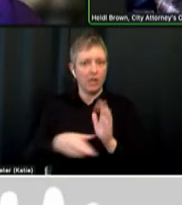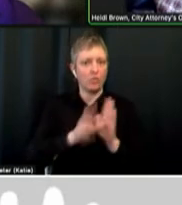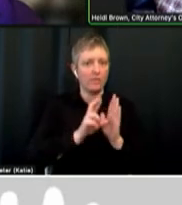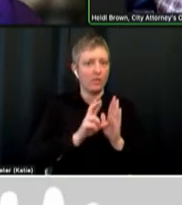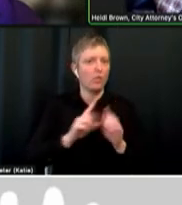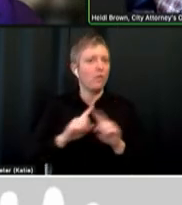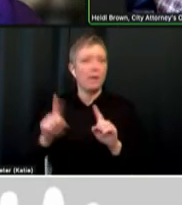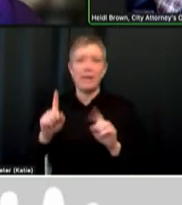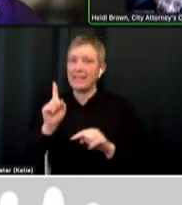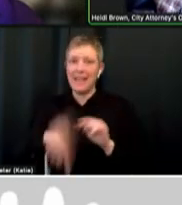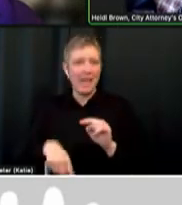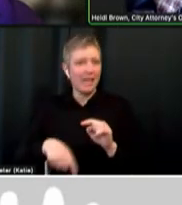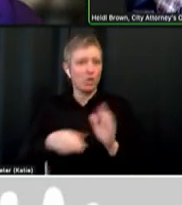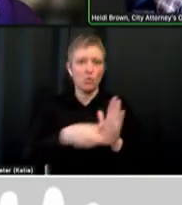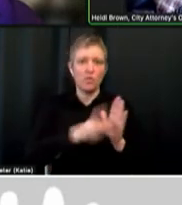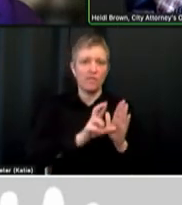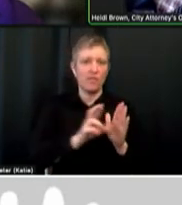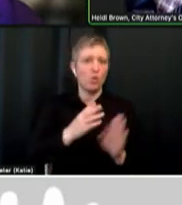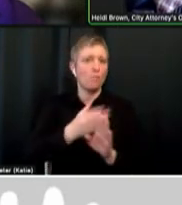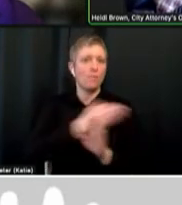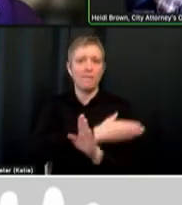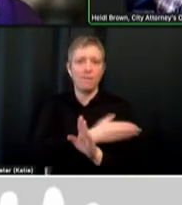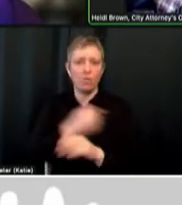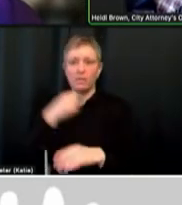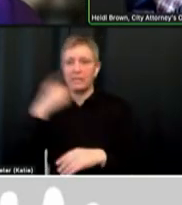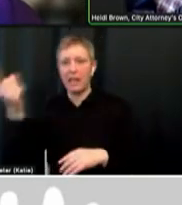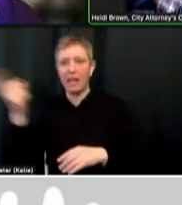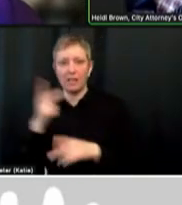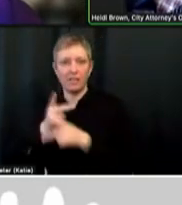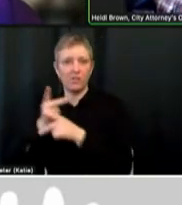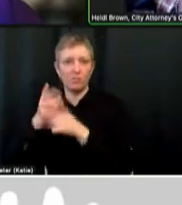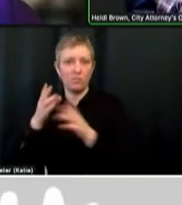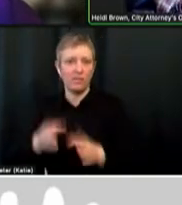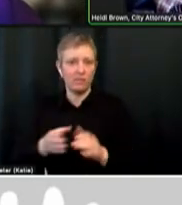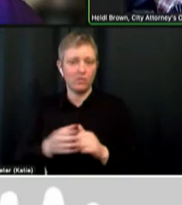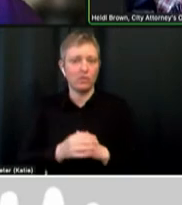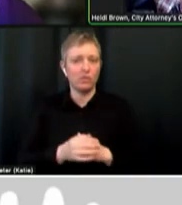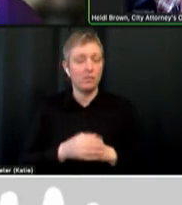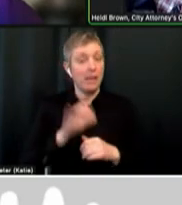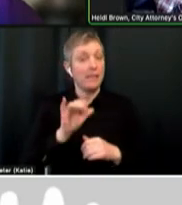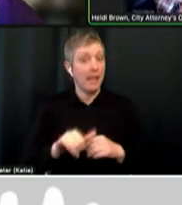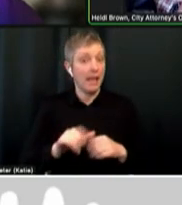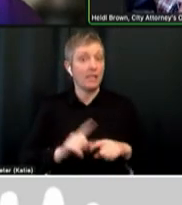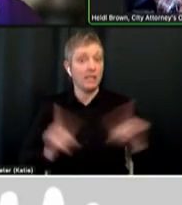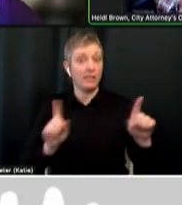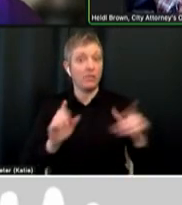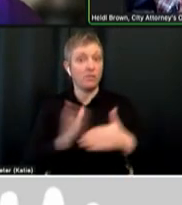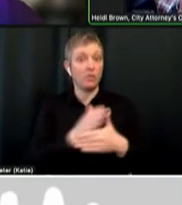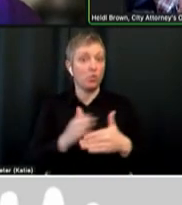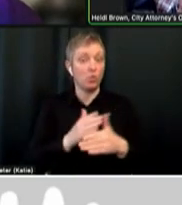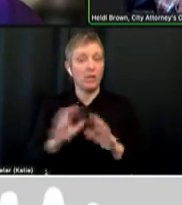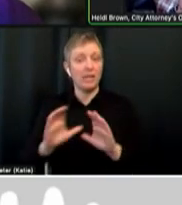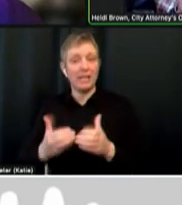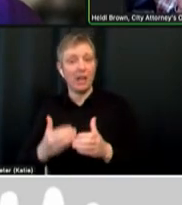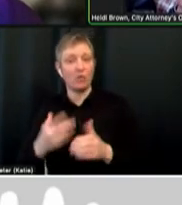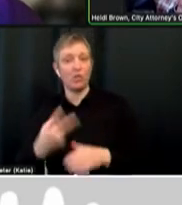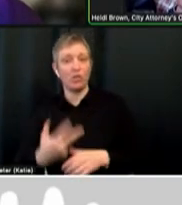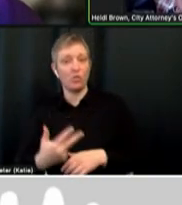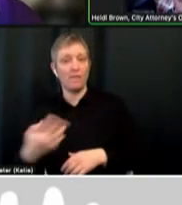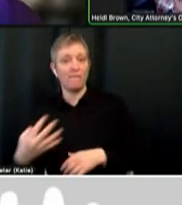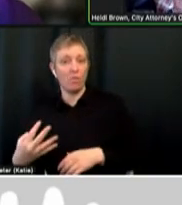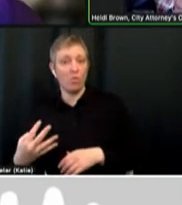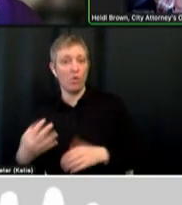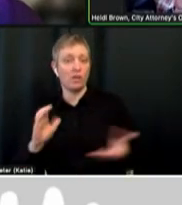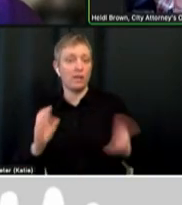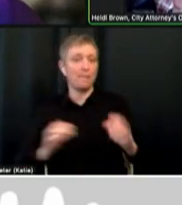that, the difference between that on category 3 and 4 versus category 2 is on the category 2 use